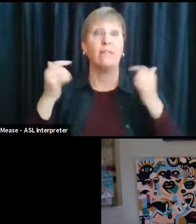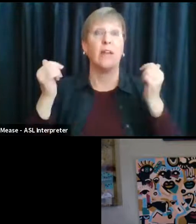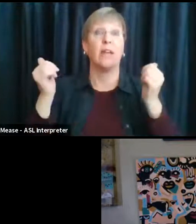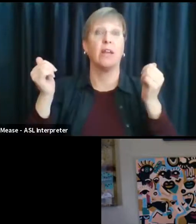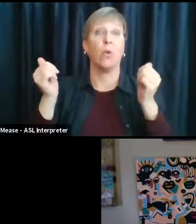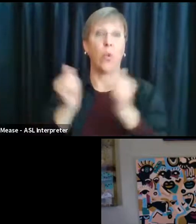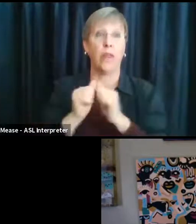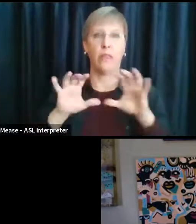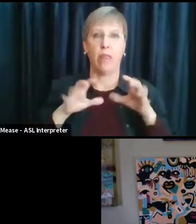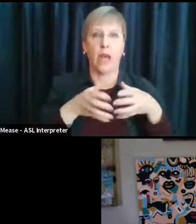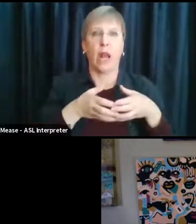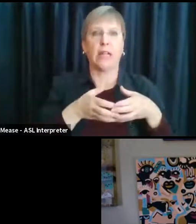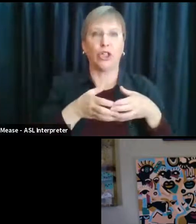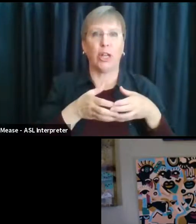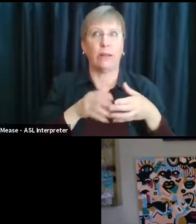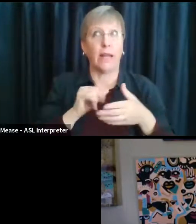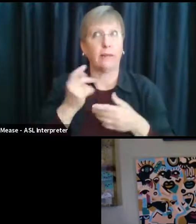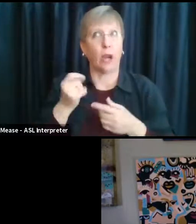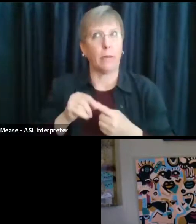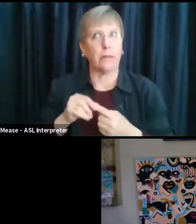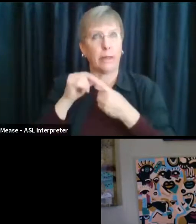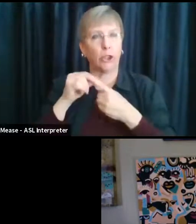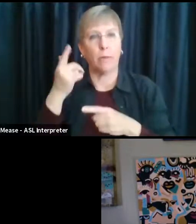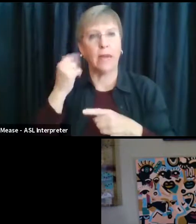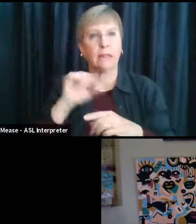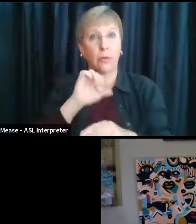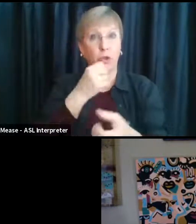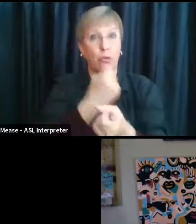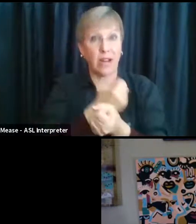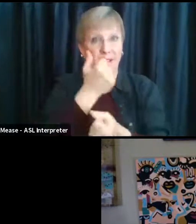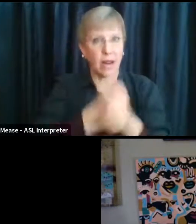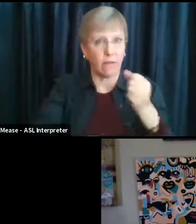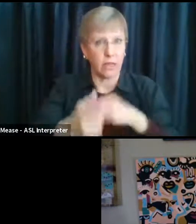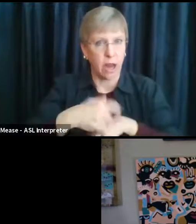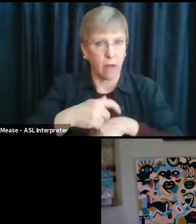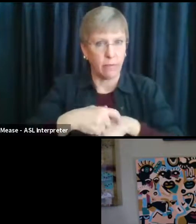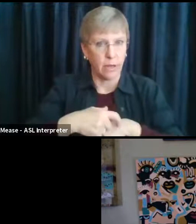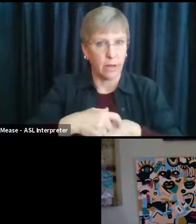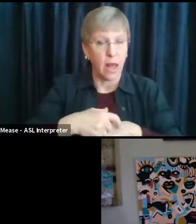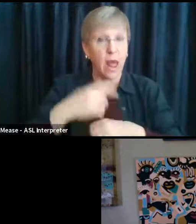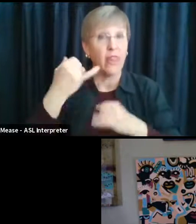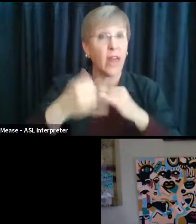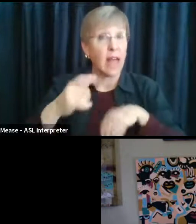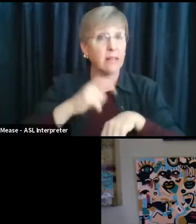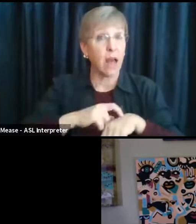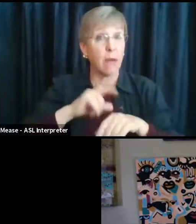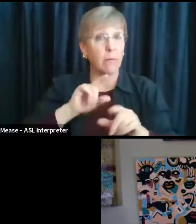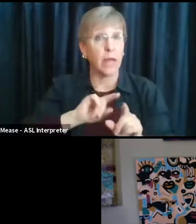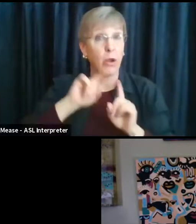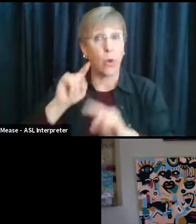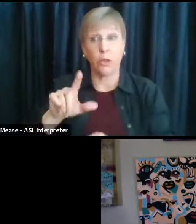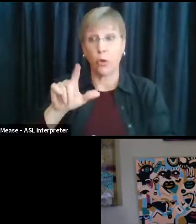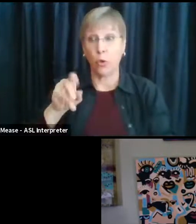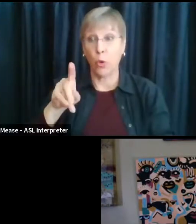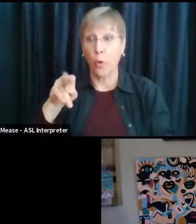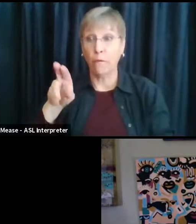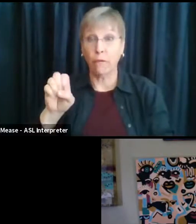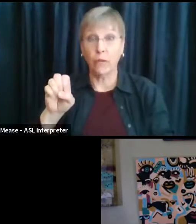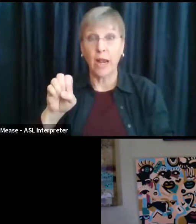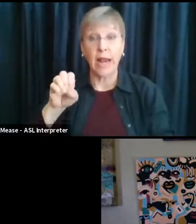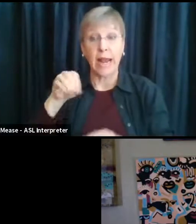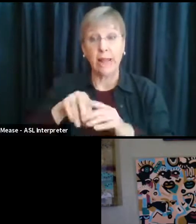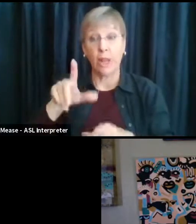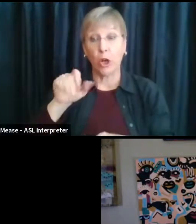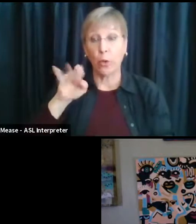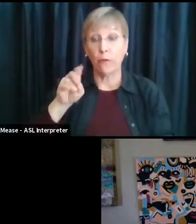with the collections, which is a bit special because he was arrested every time. And last time he went to the Louvre, and in the Louvre